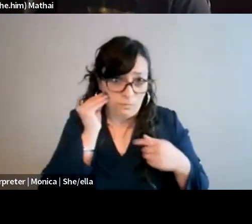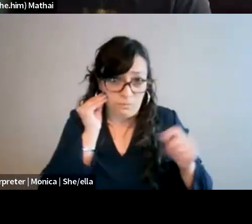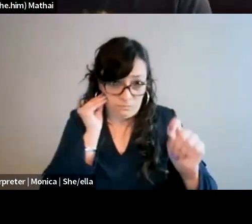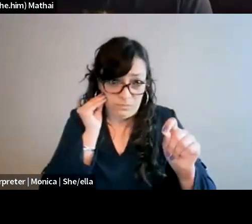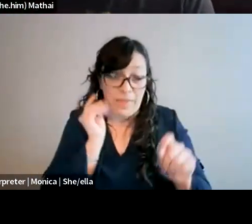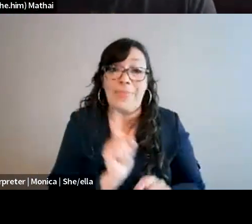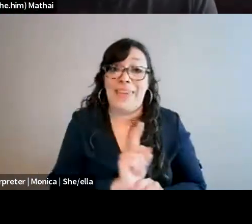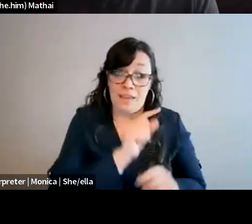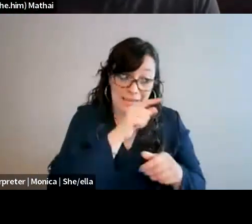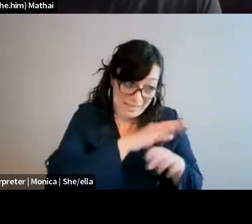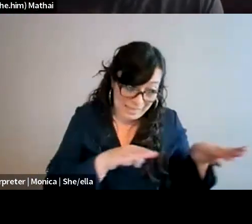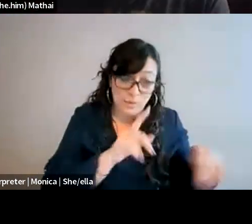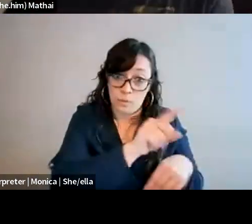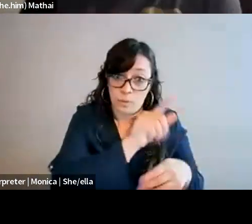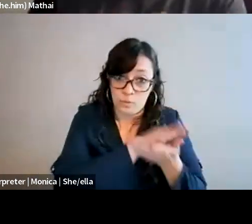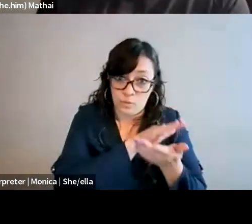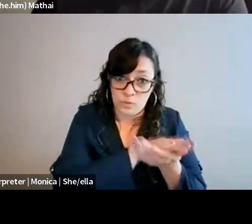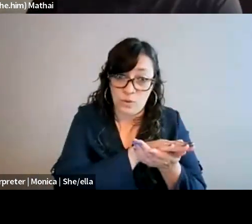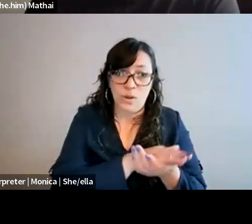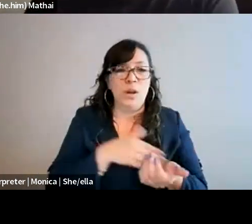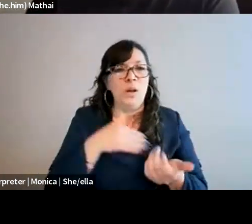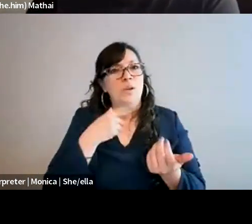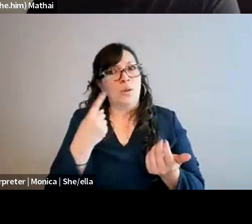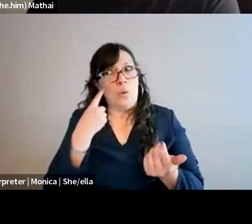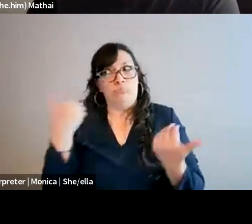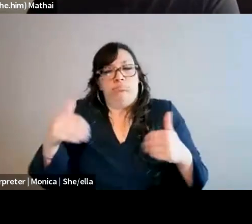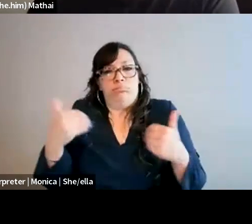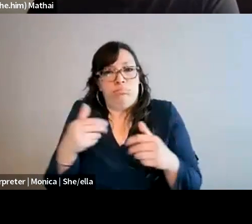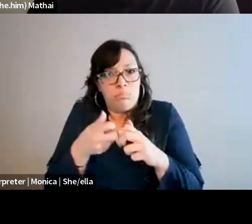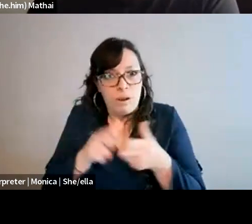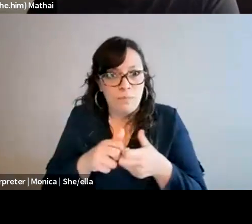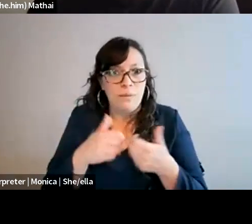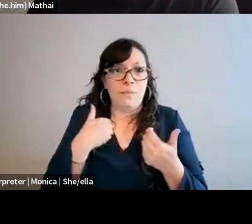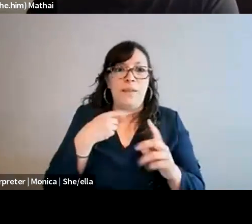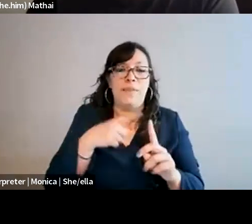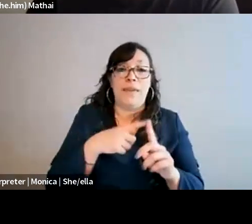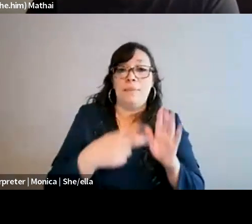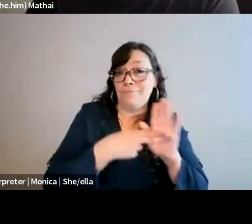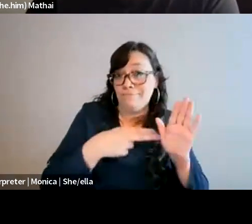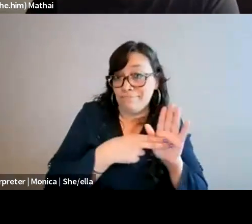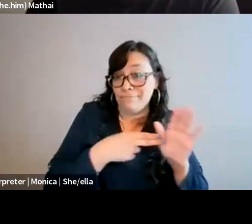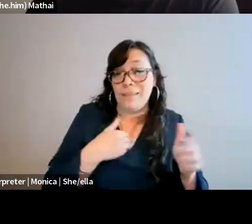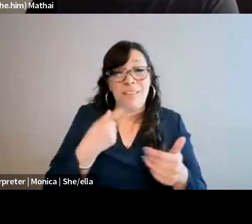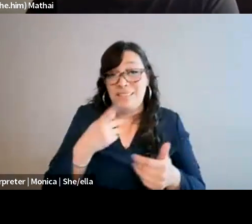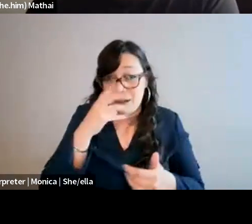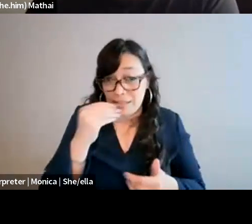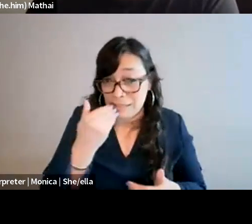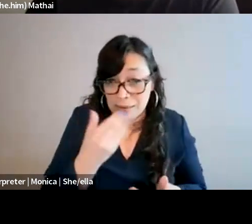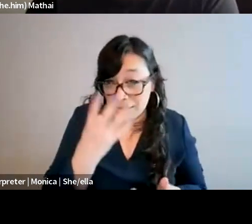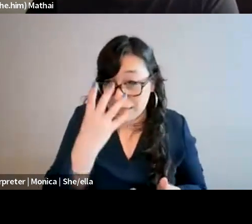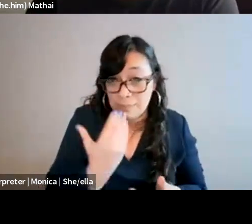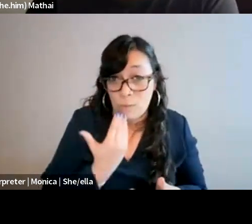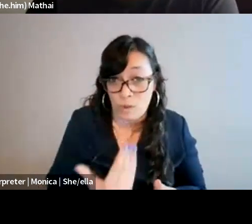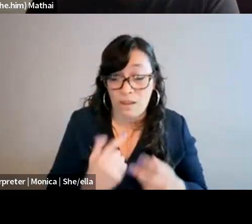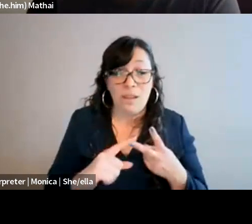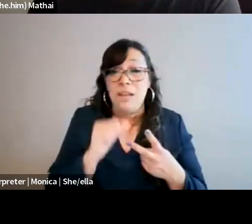that end, they would probably be deemed problematic, defiant, because of they may be sleep deprived or food deprived